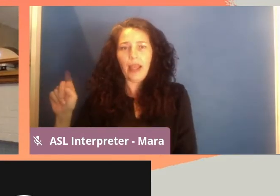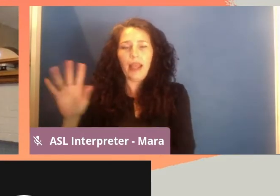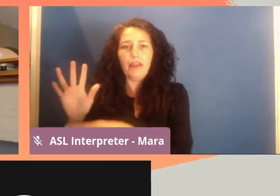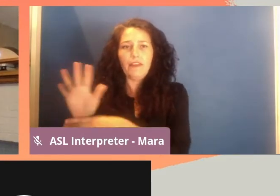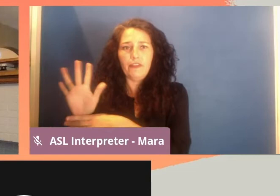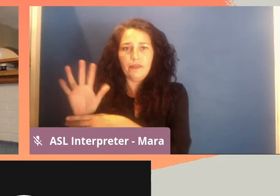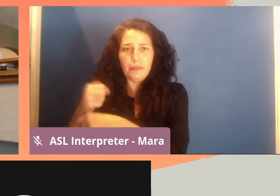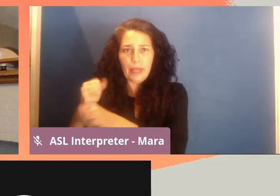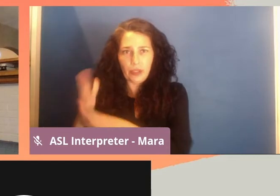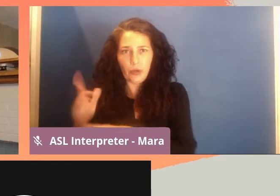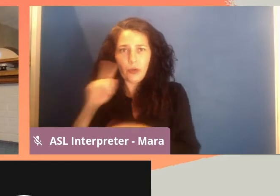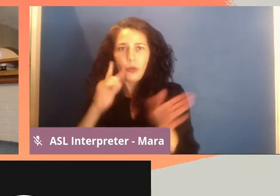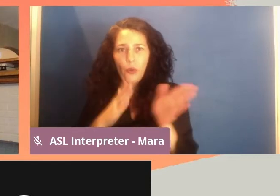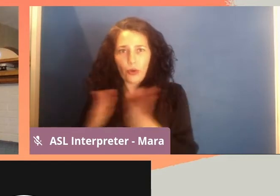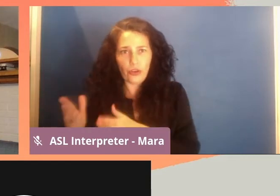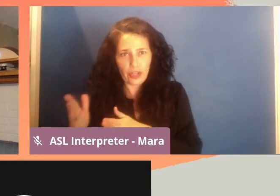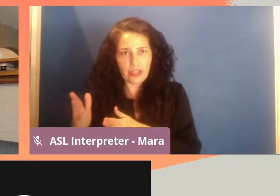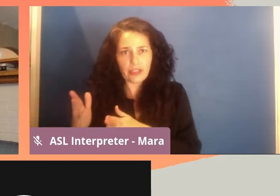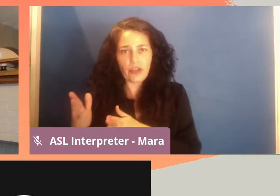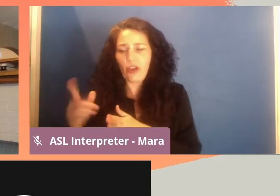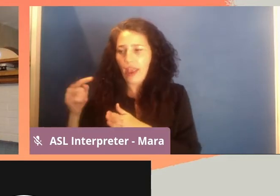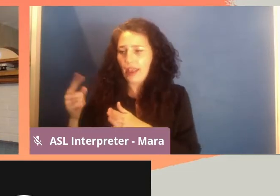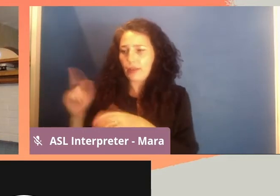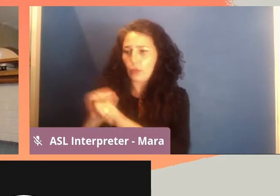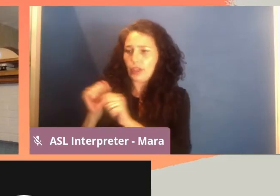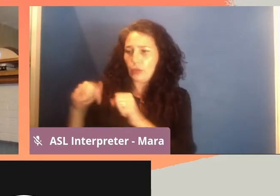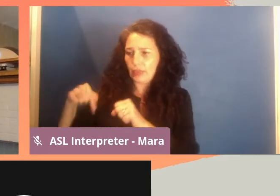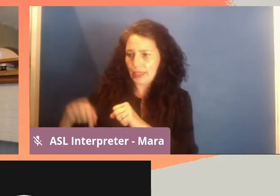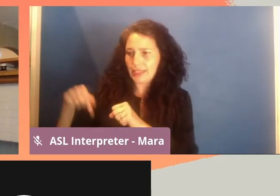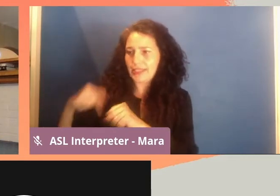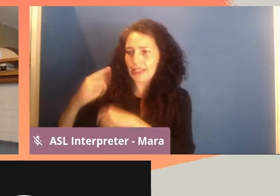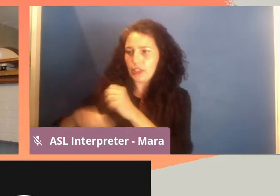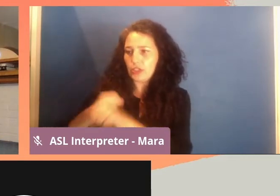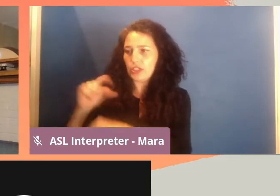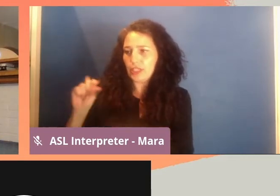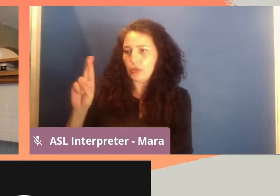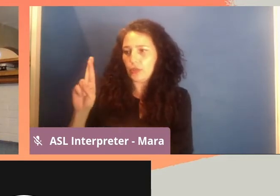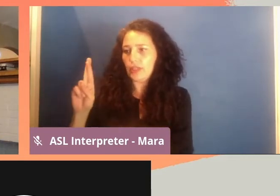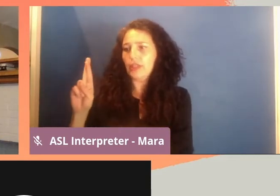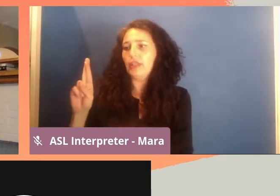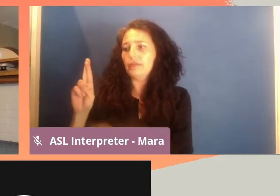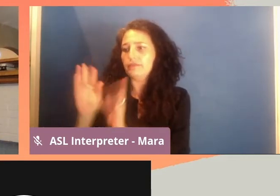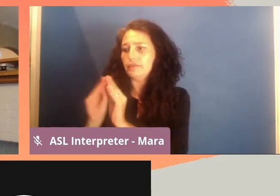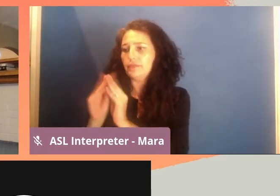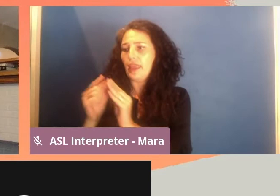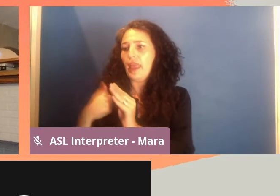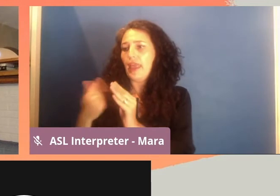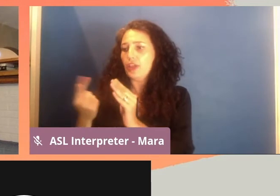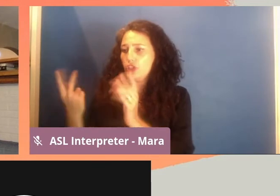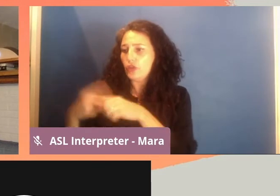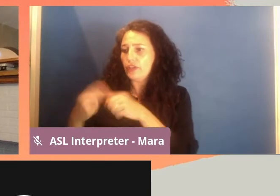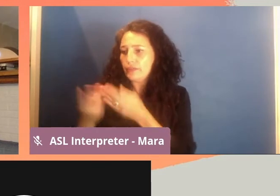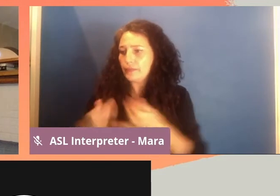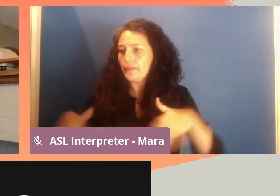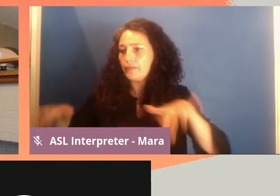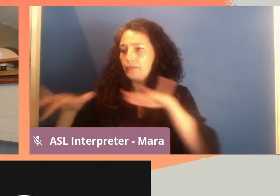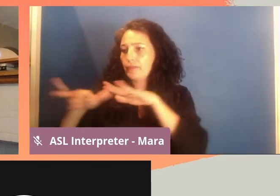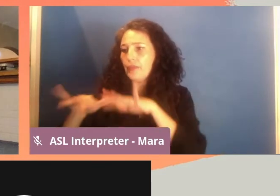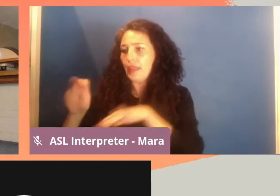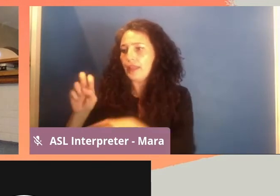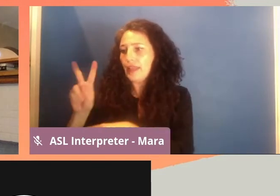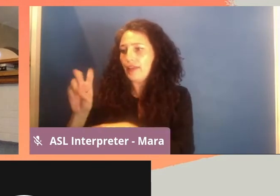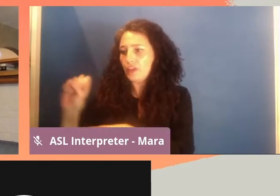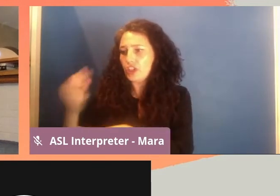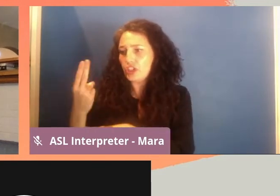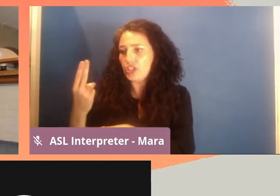this year's Getting Real conference. I join you from the ancestral land of the Anishinaabe people, also known as the Council of